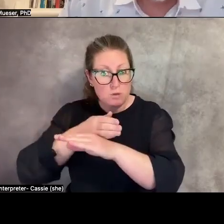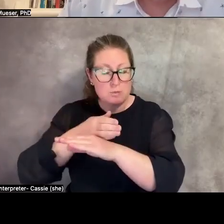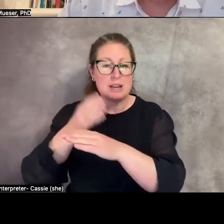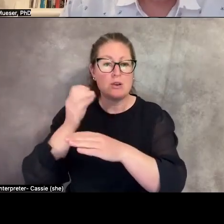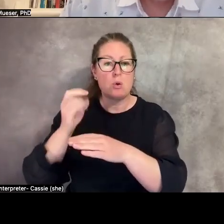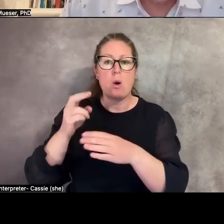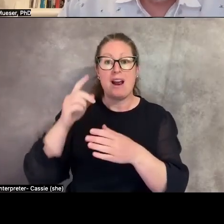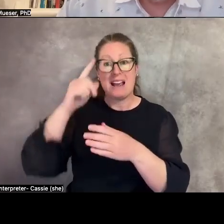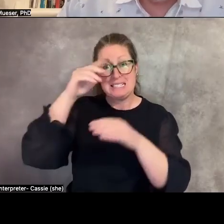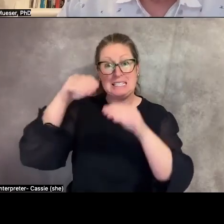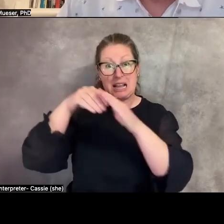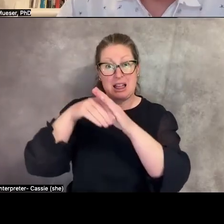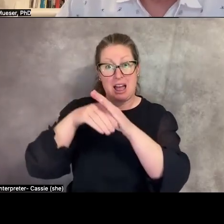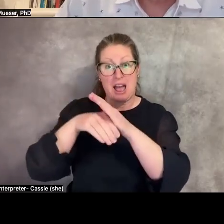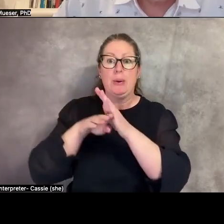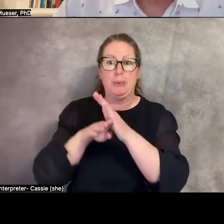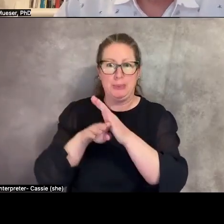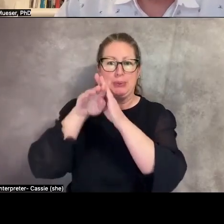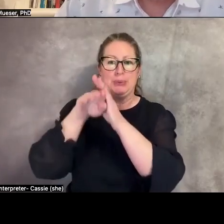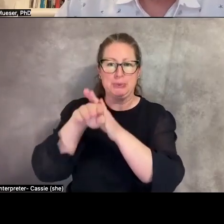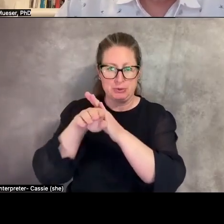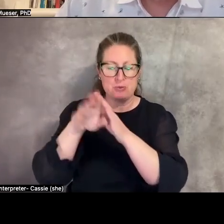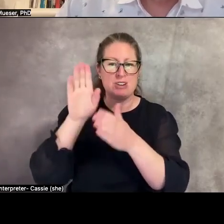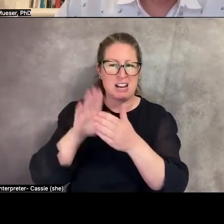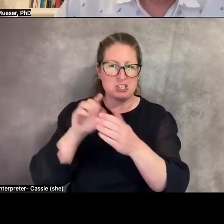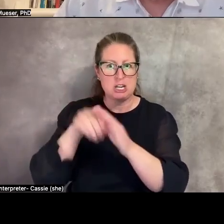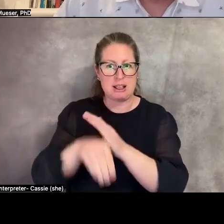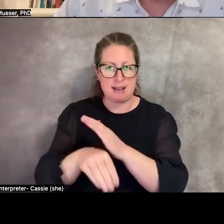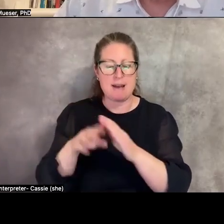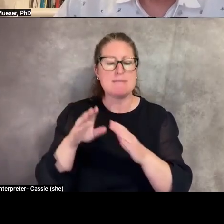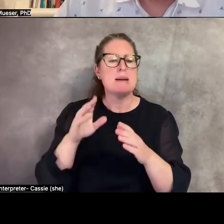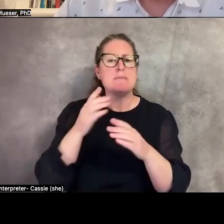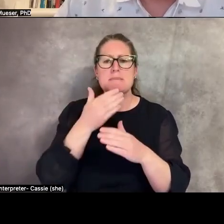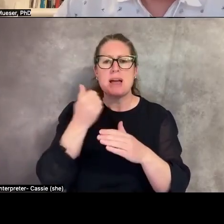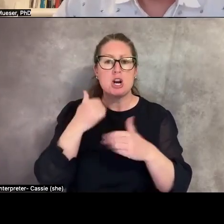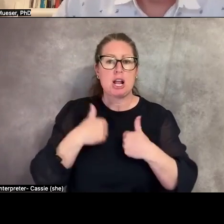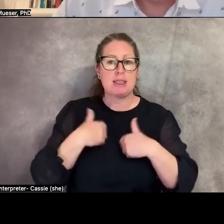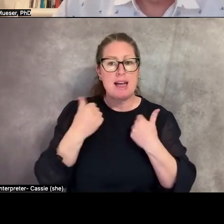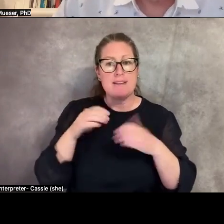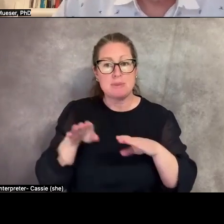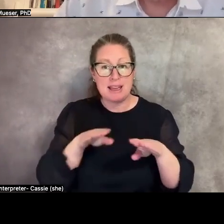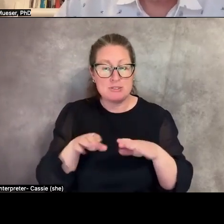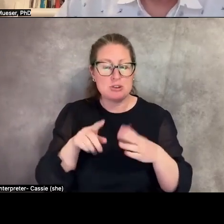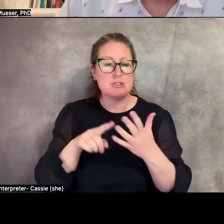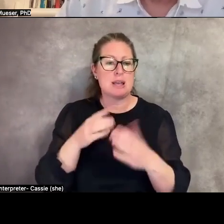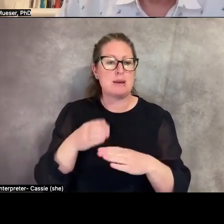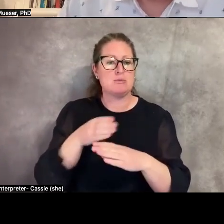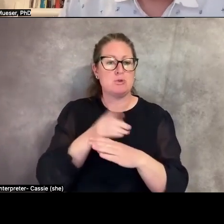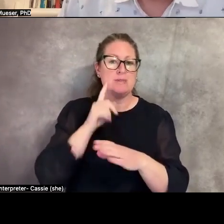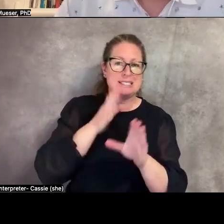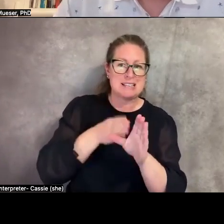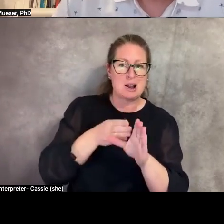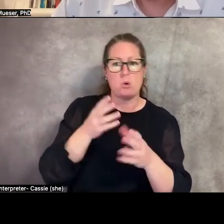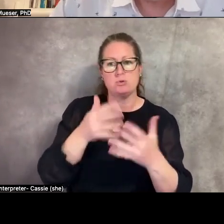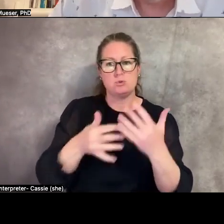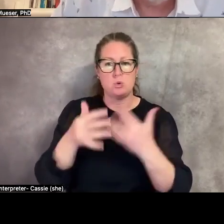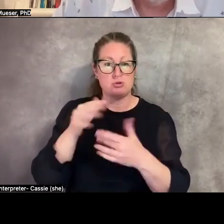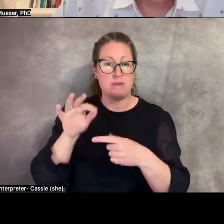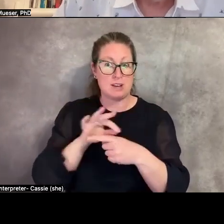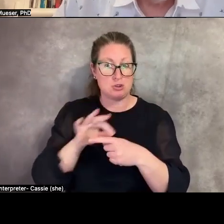in cognition, increased healthy lifestyle behaviors, and improved psychosocial functioning. Let's go on to the next